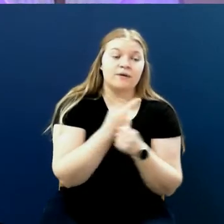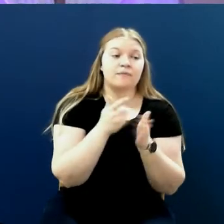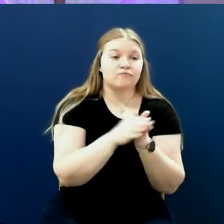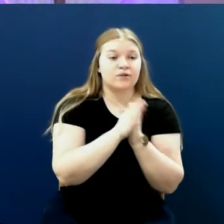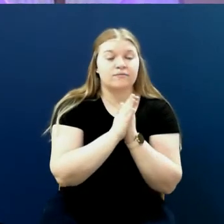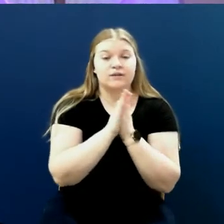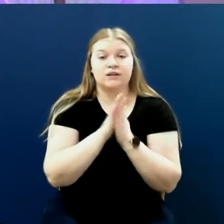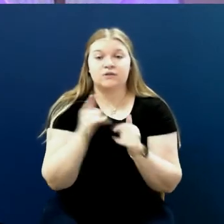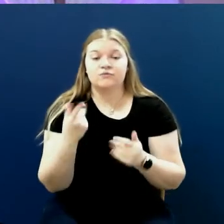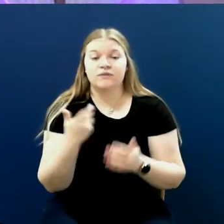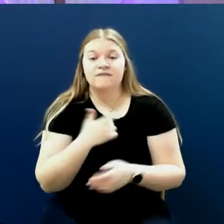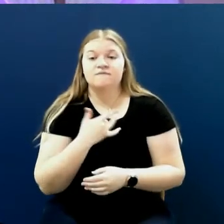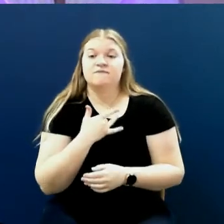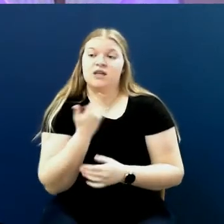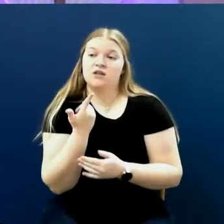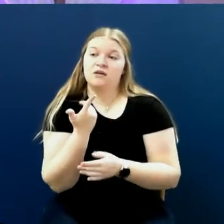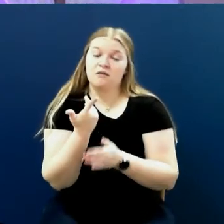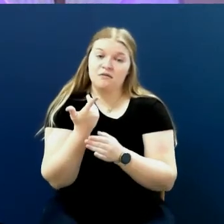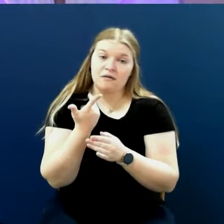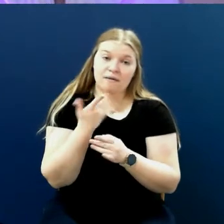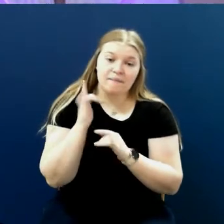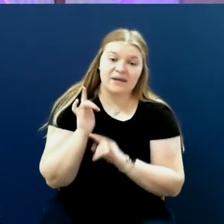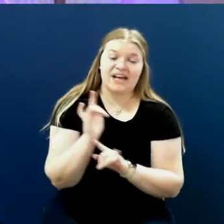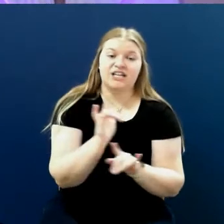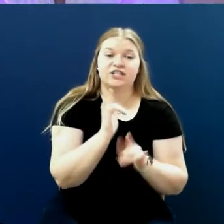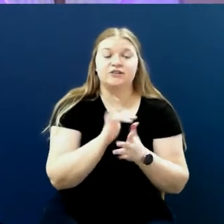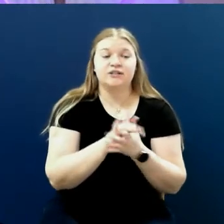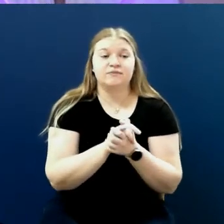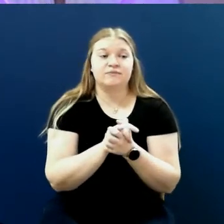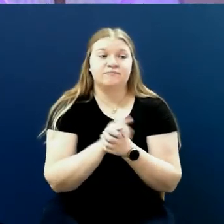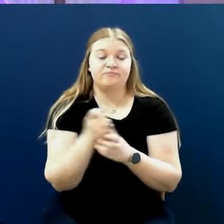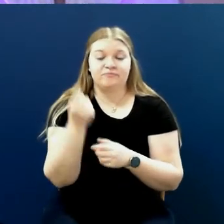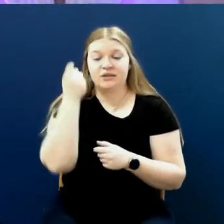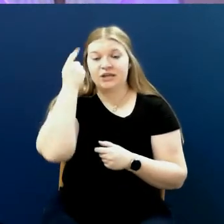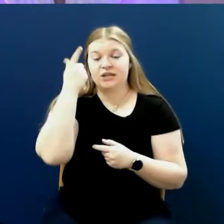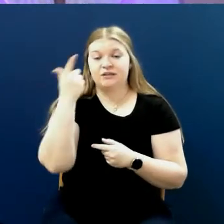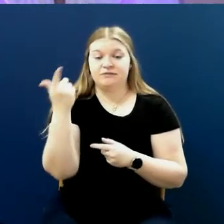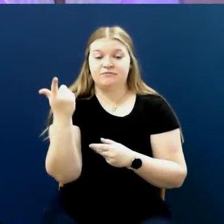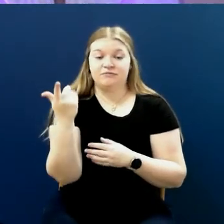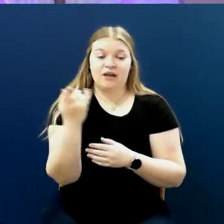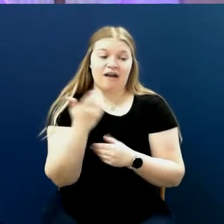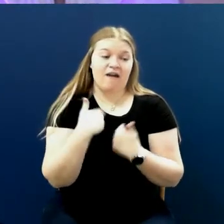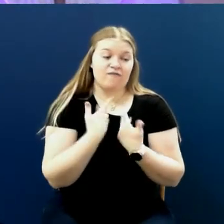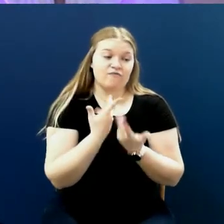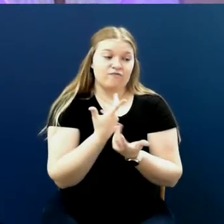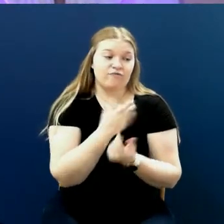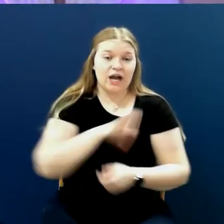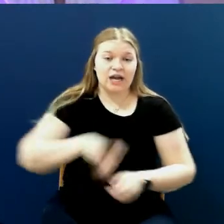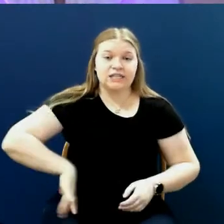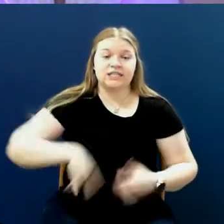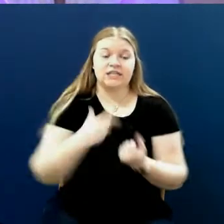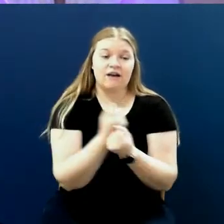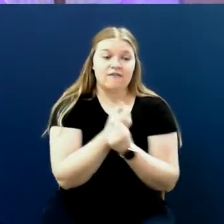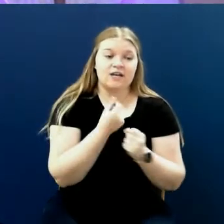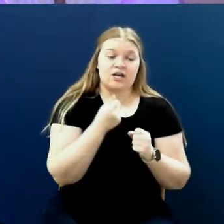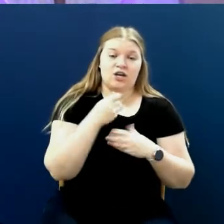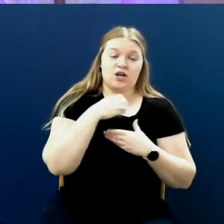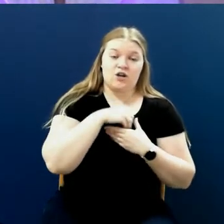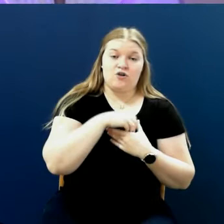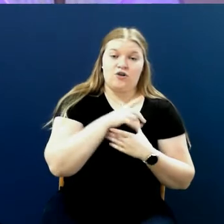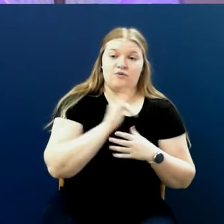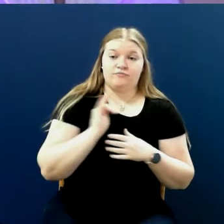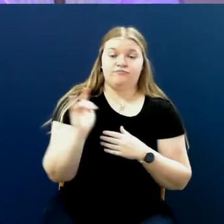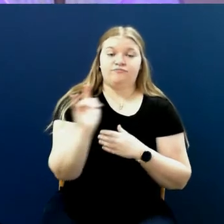feel compassion for them, because we have a measure of the love of Christ in our hearts that we therefore want to reach out to them. Why do we share